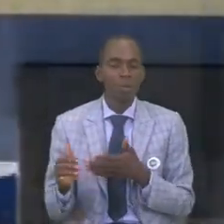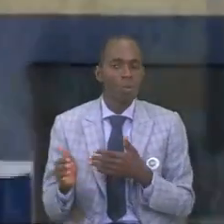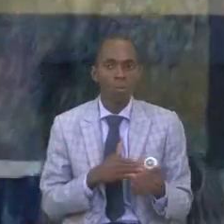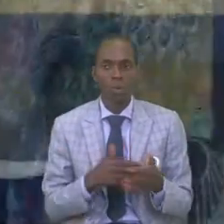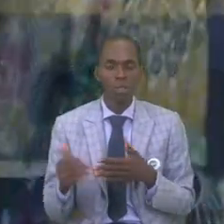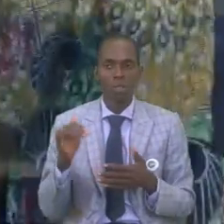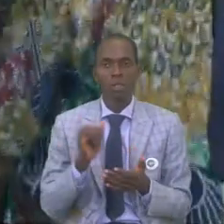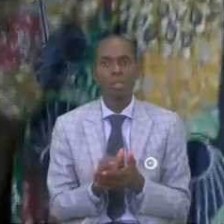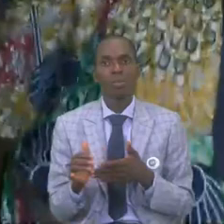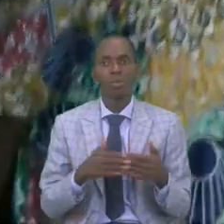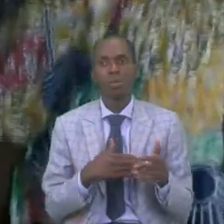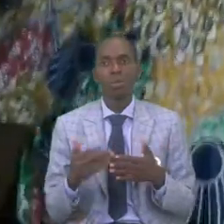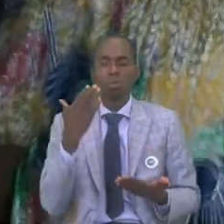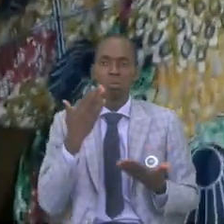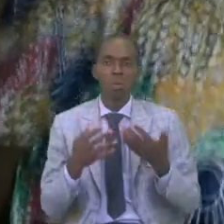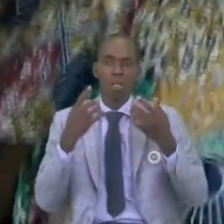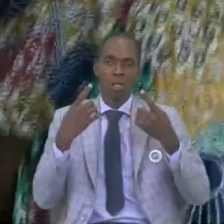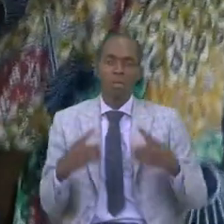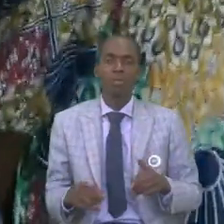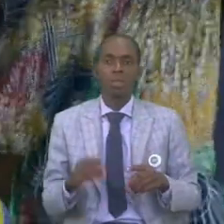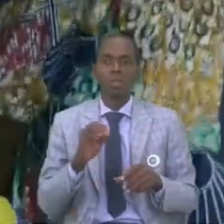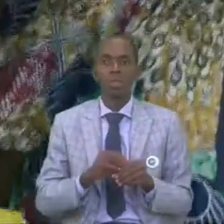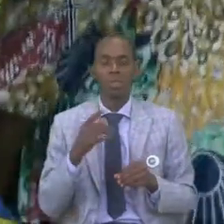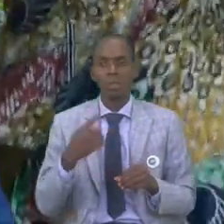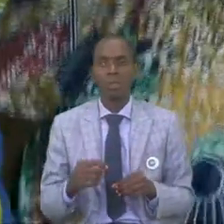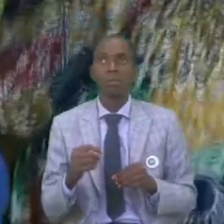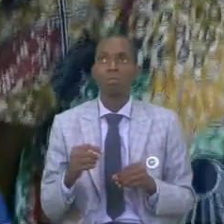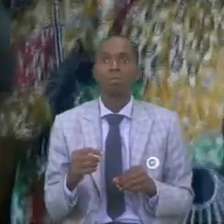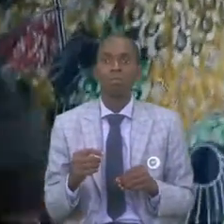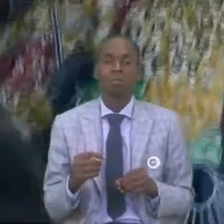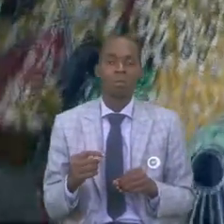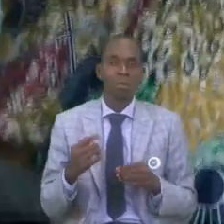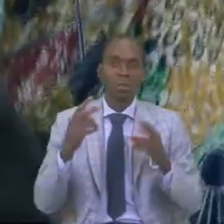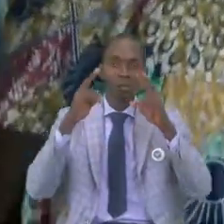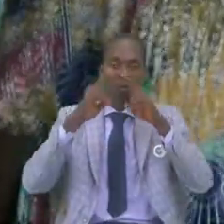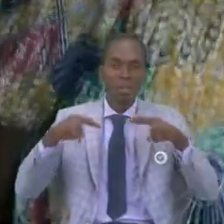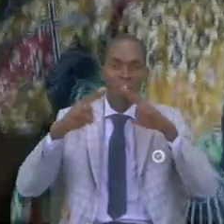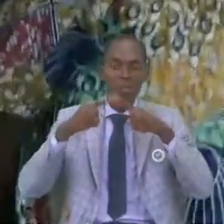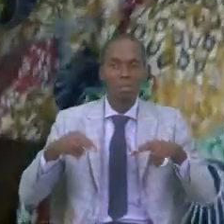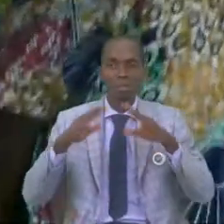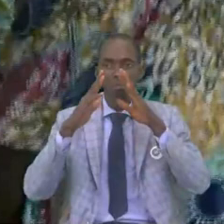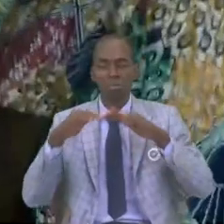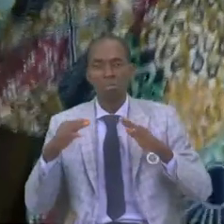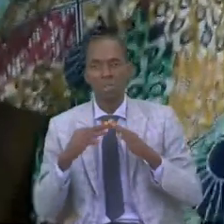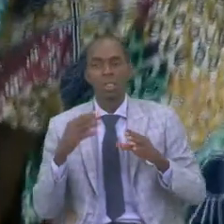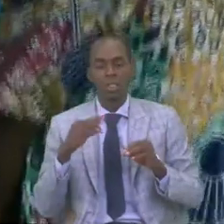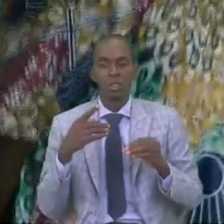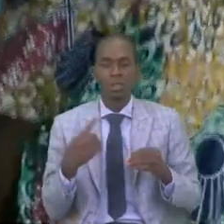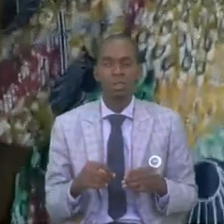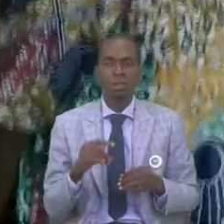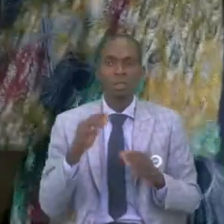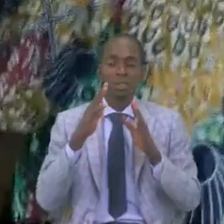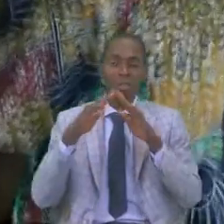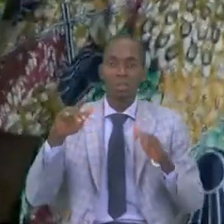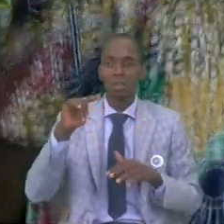whatever may happen in the village, in the town, in the place, in the city, in